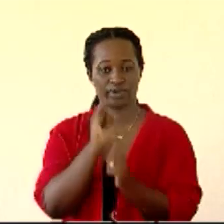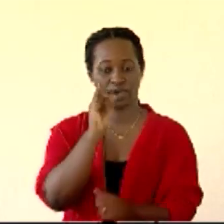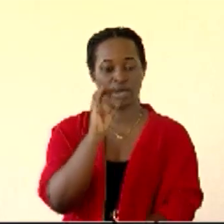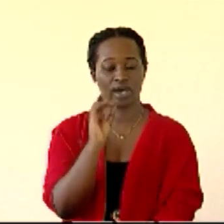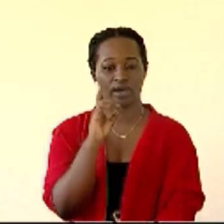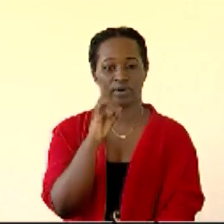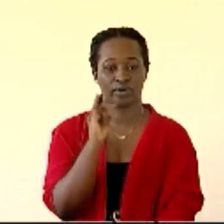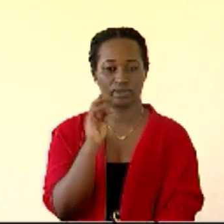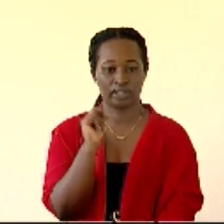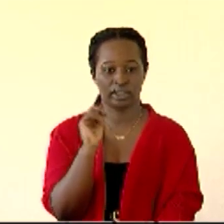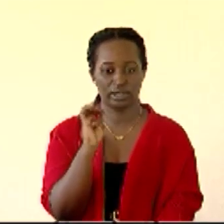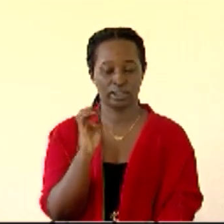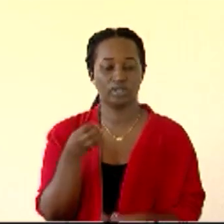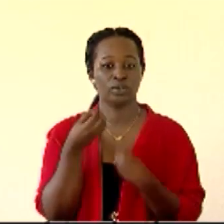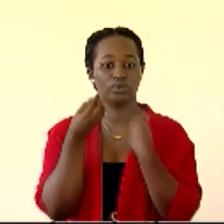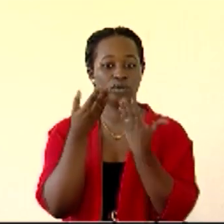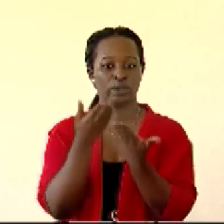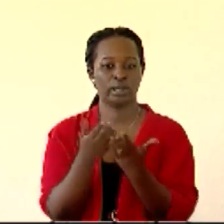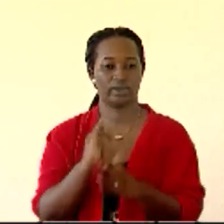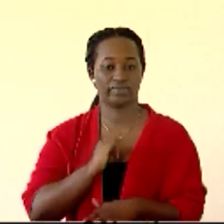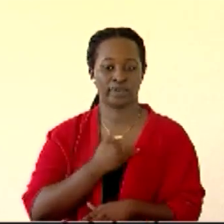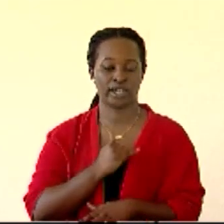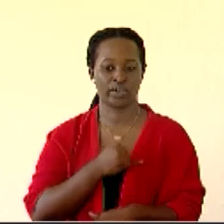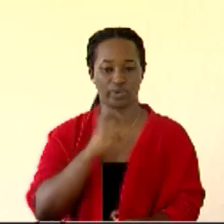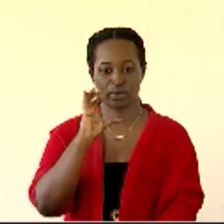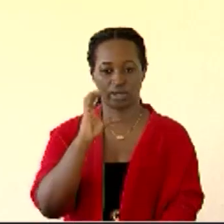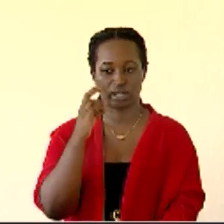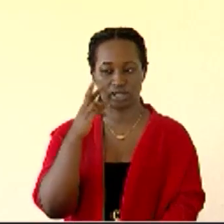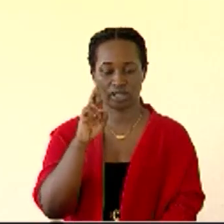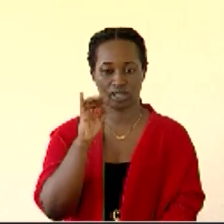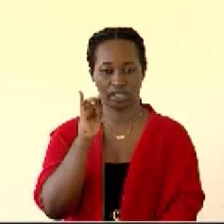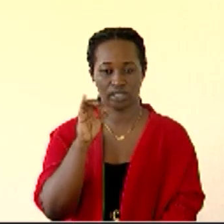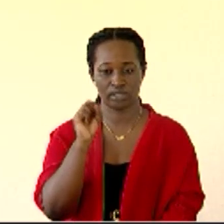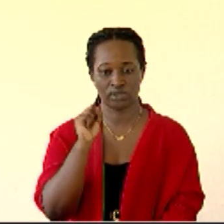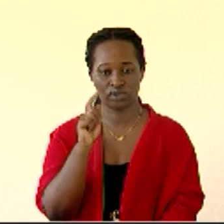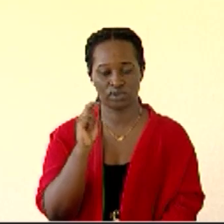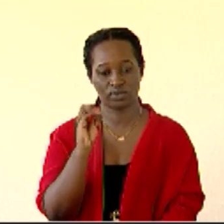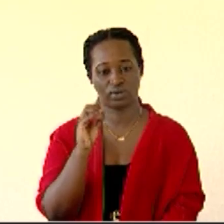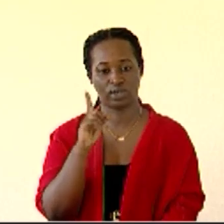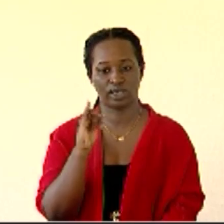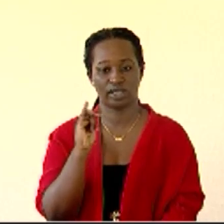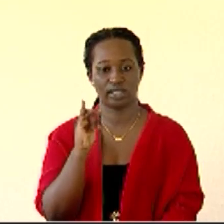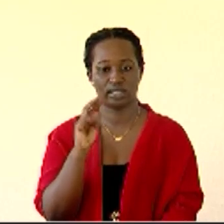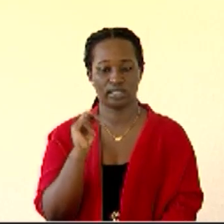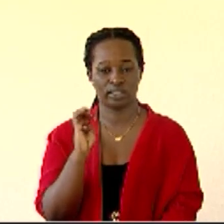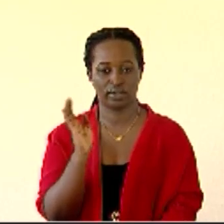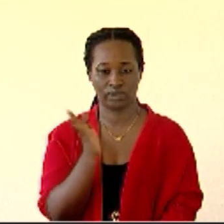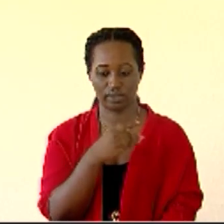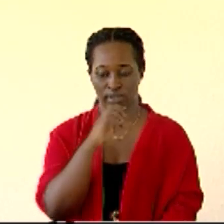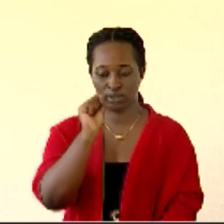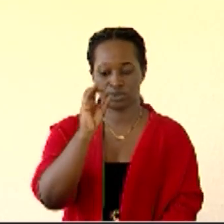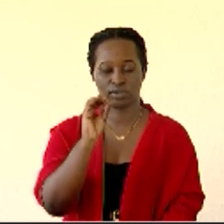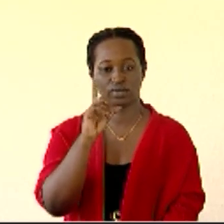a pale yellow crystalline solid D. So that takes you back to